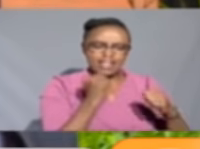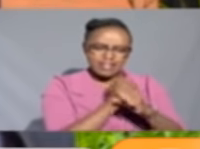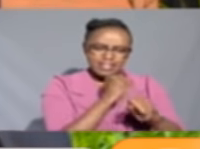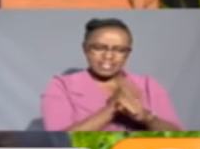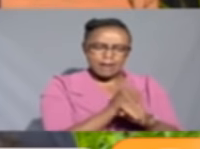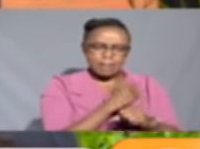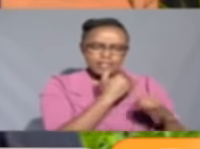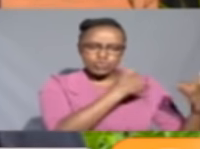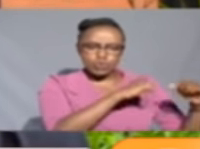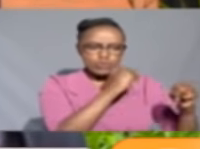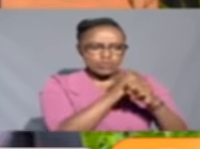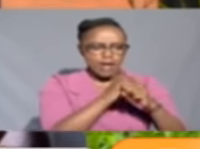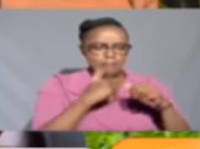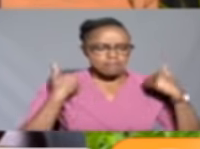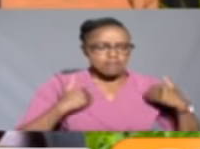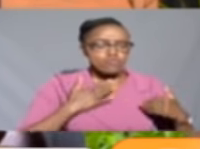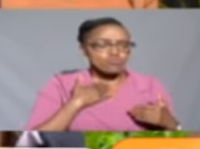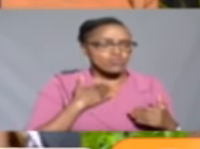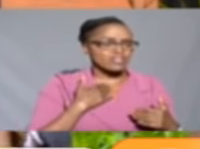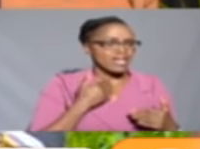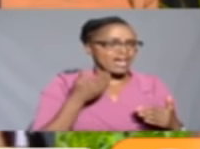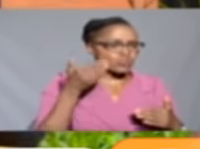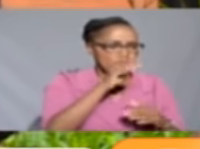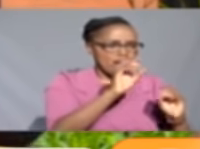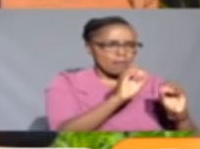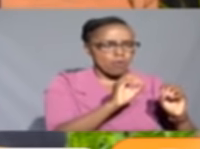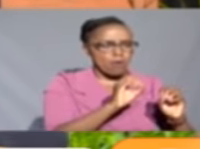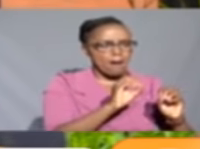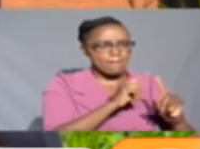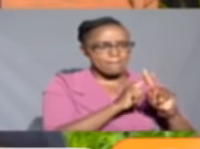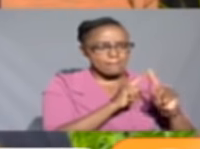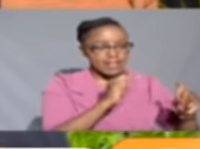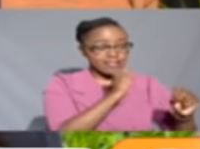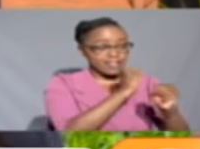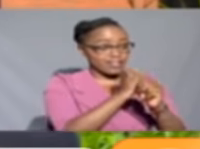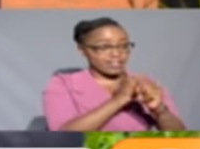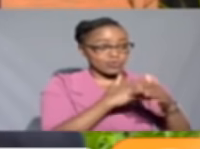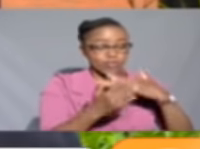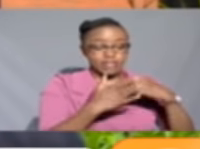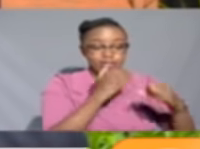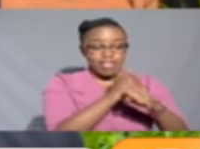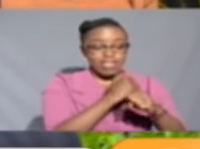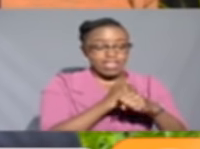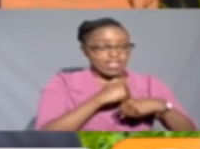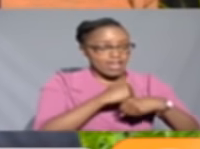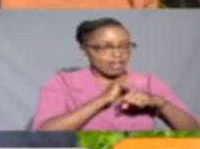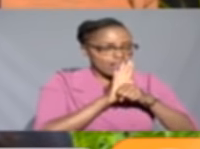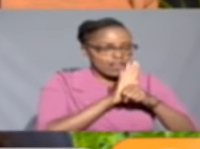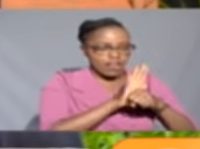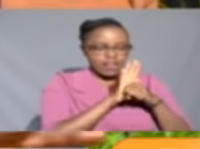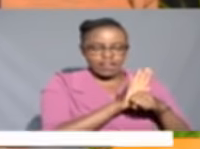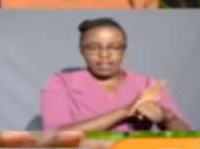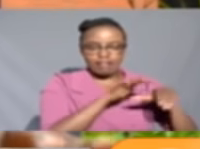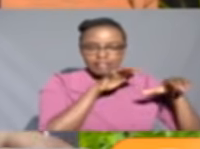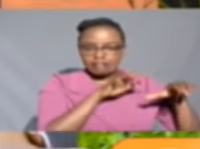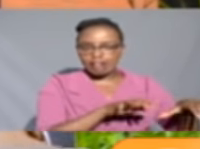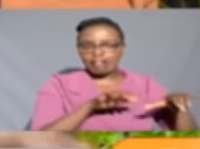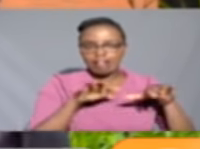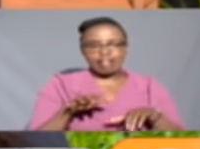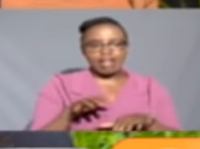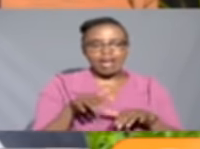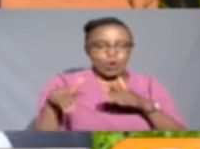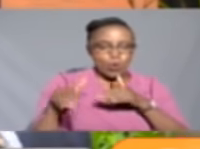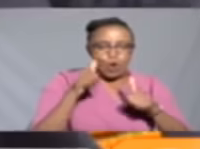you is this. It's not because I don't want to come. It's because they did what they did. They tortured me in a manner that